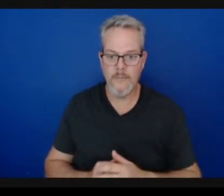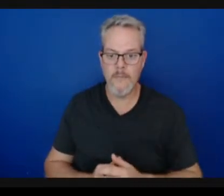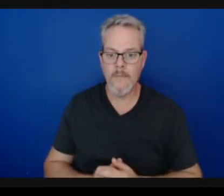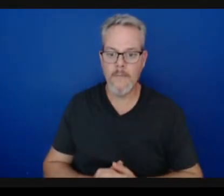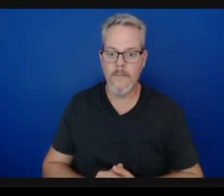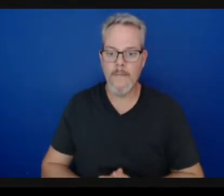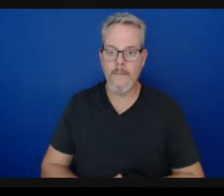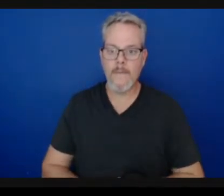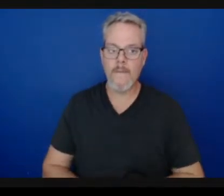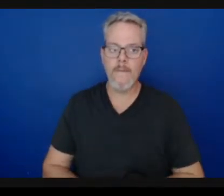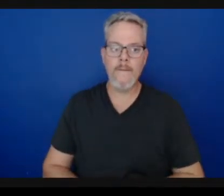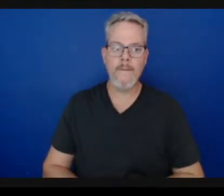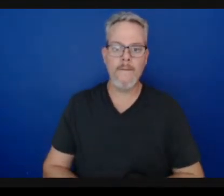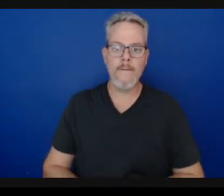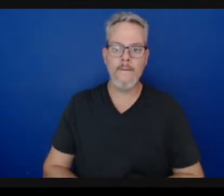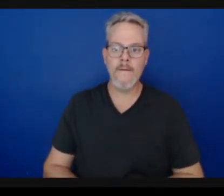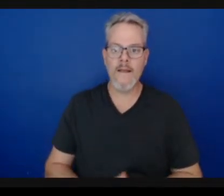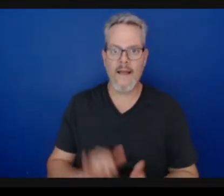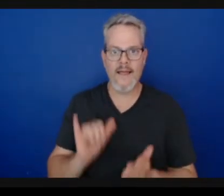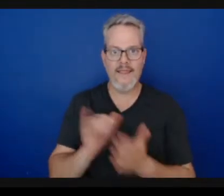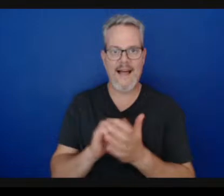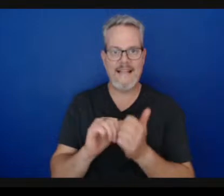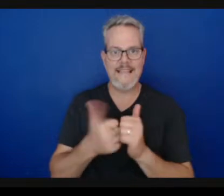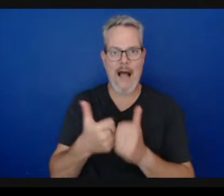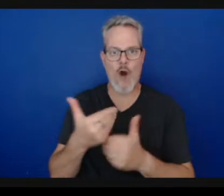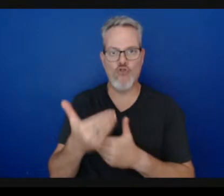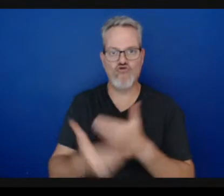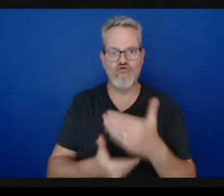So that's the layout of the land.